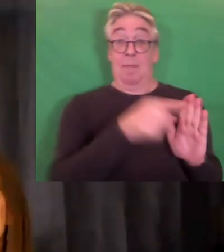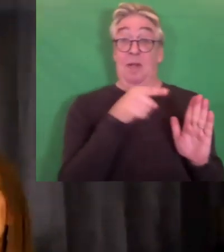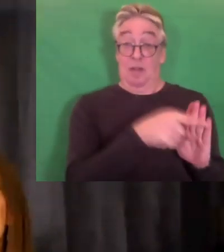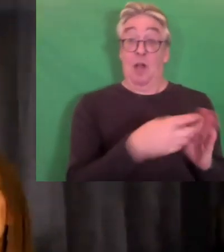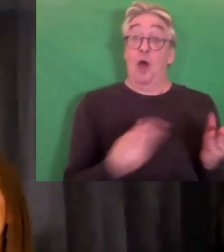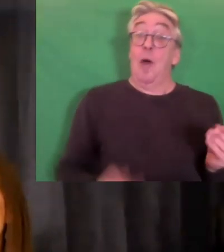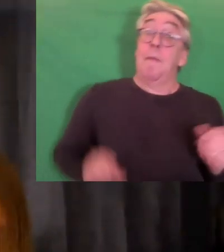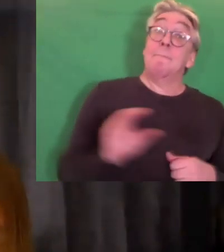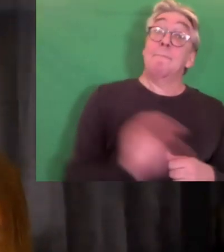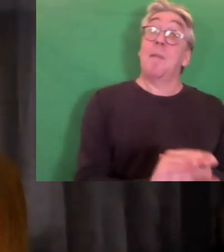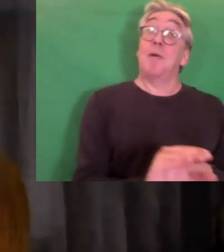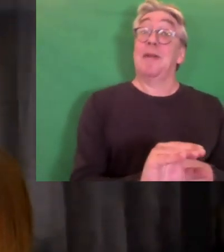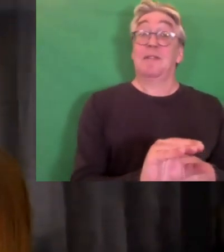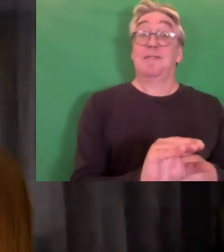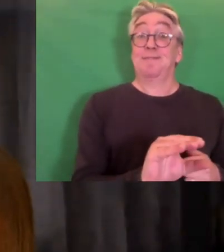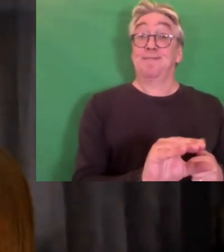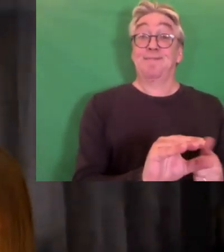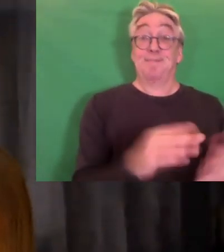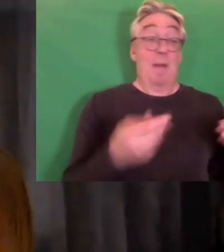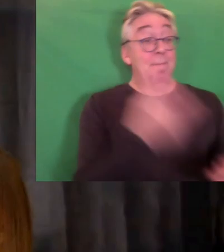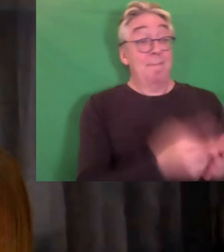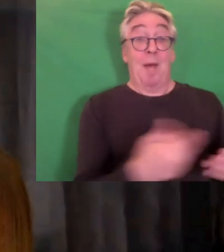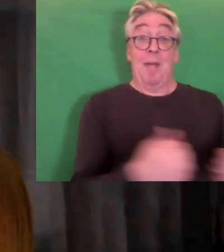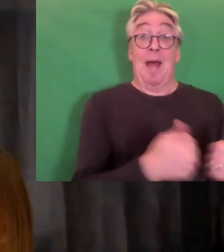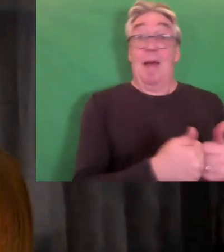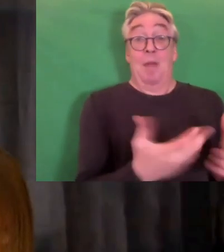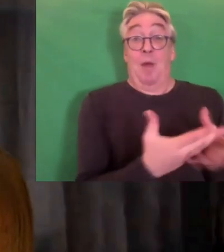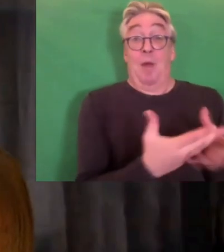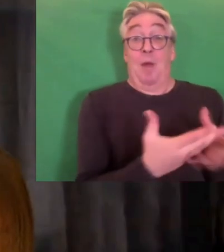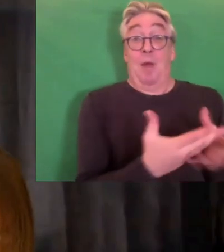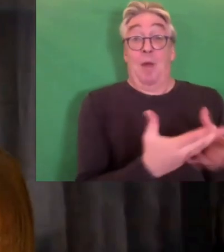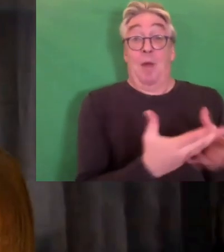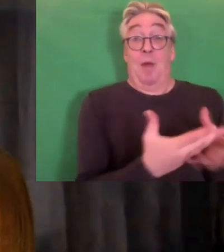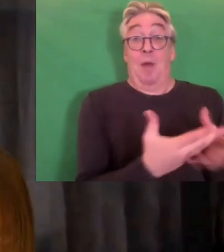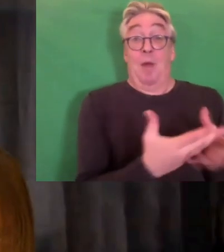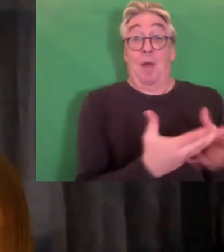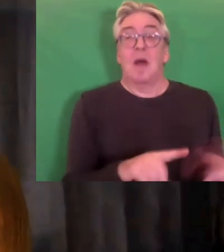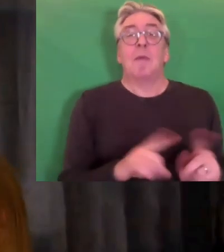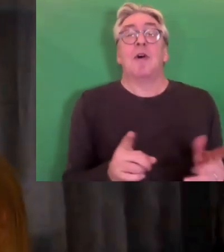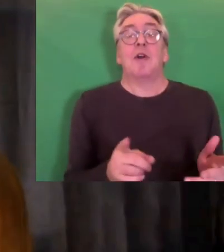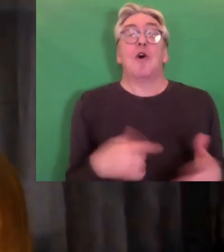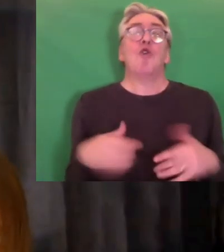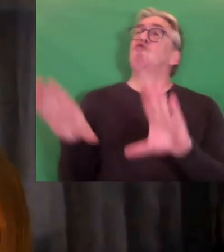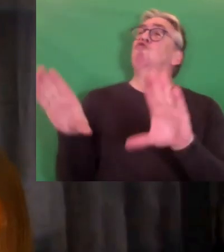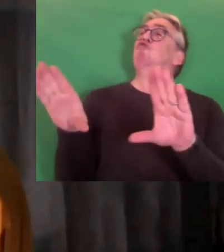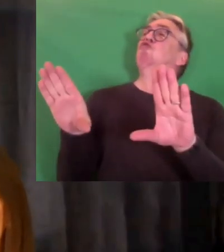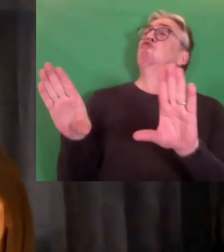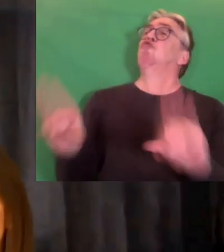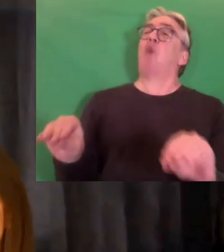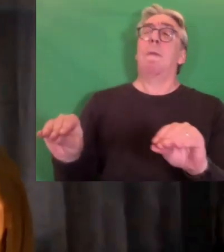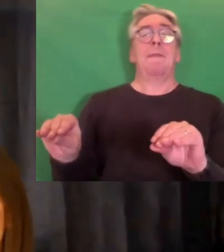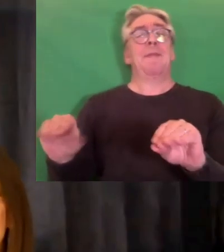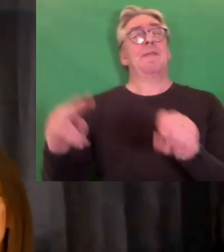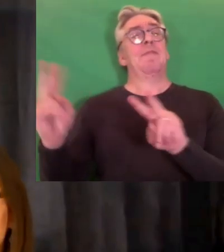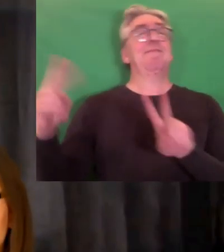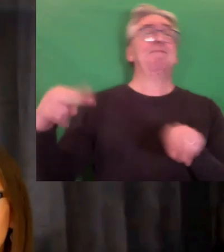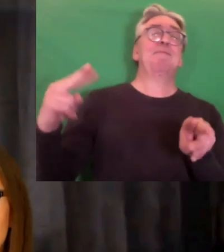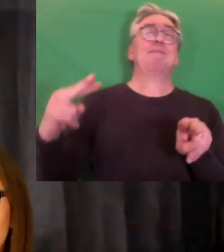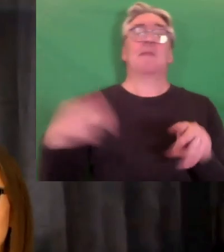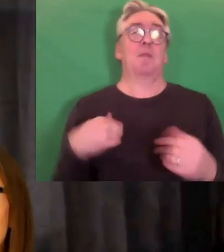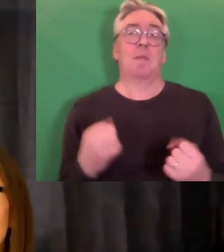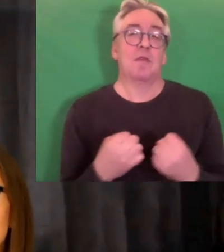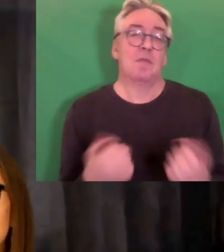to some point. Of course. But you cannot avoid it. Completely. No, you cannot avoid. But it's like going out on the street. Sure. Always like be hateful people.